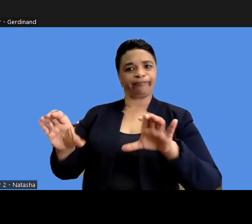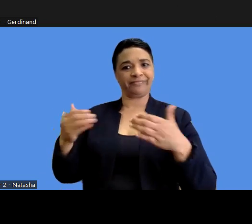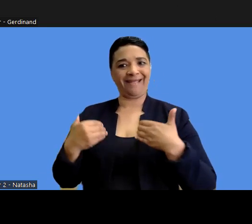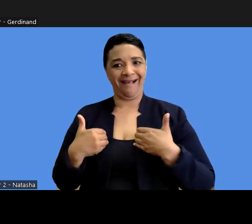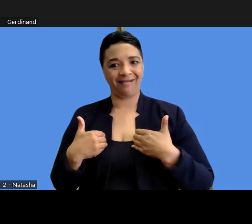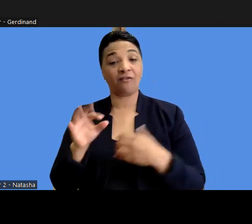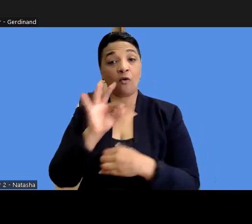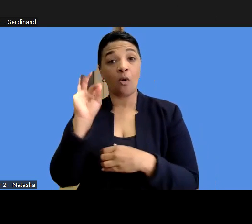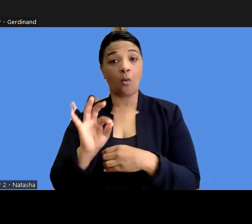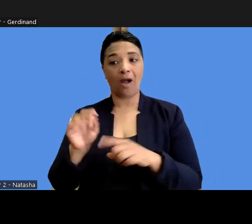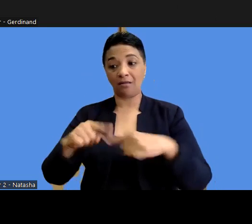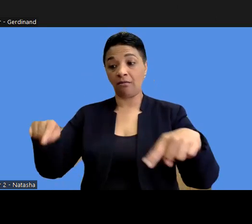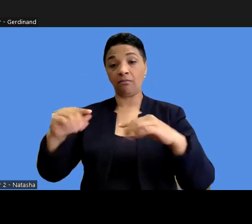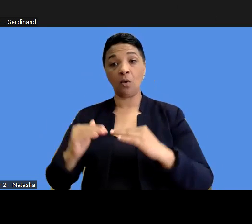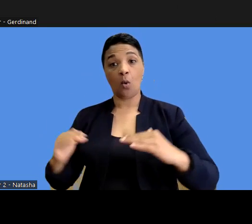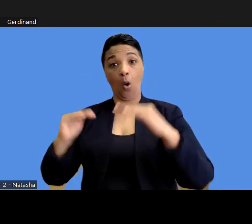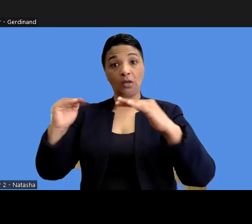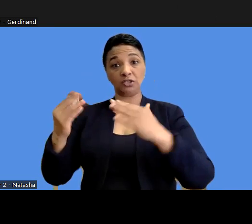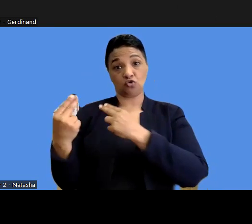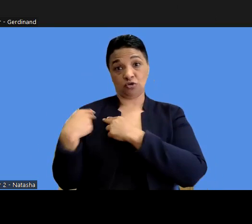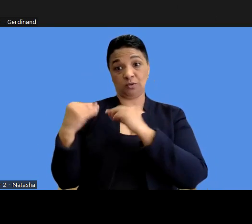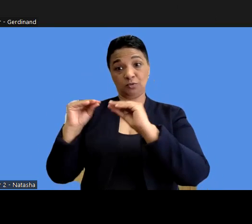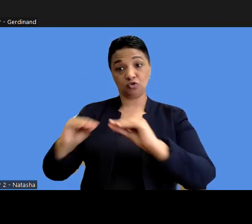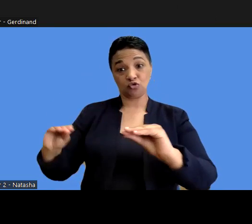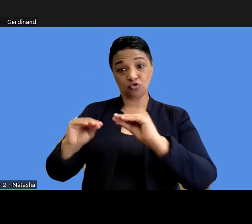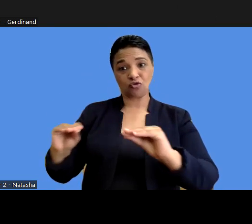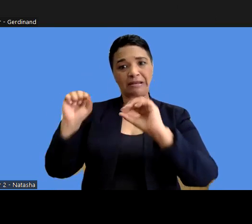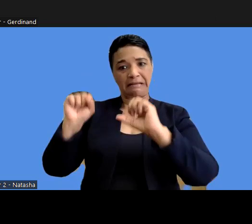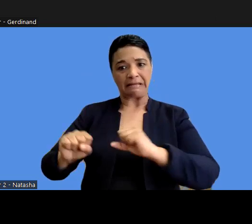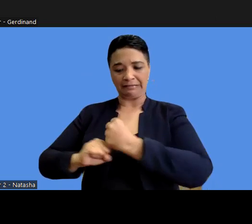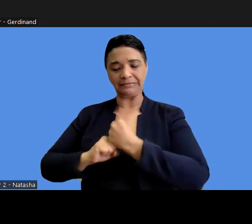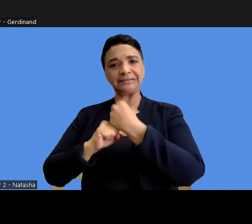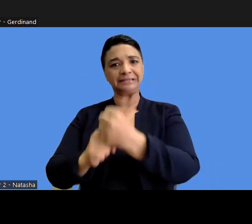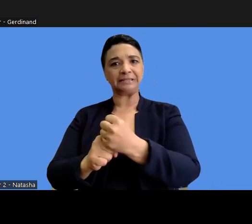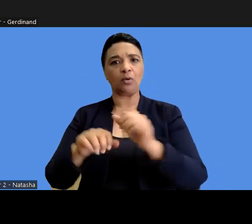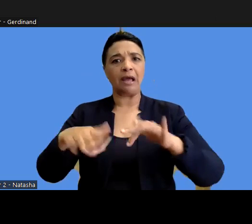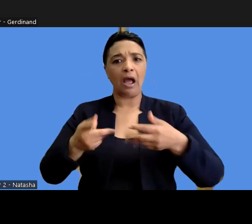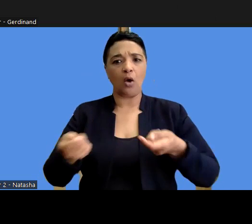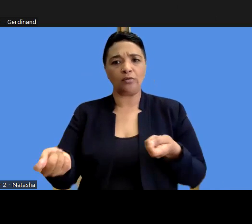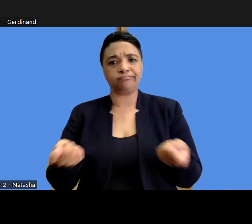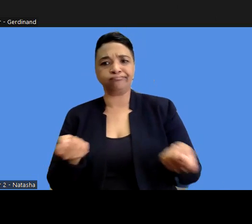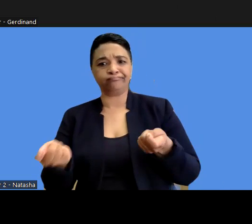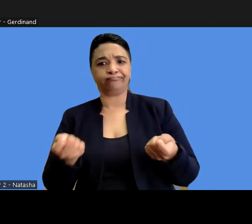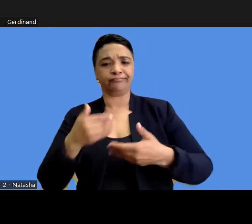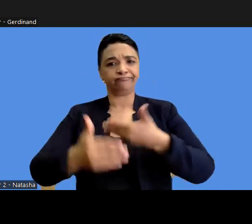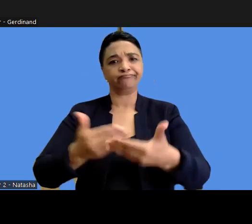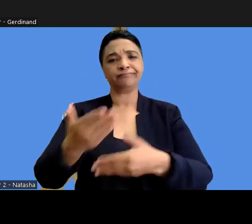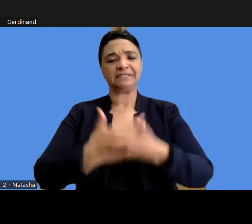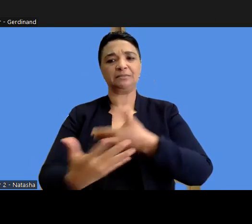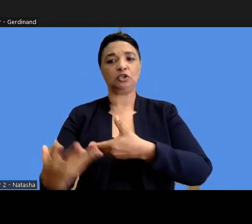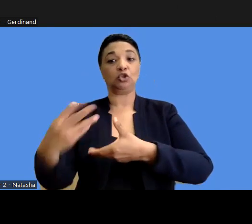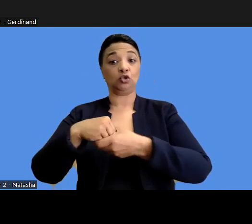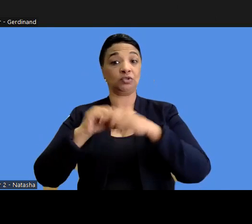consideration into capacity building initiative. And also advocating for the right of persons